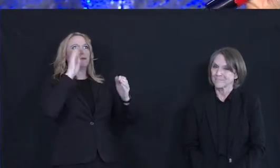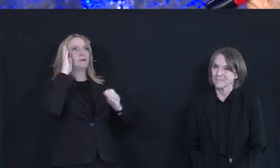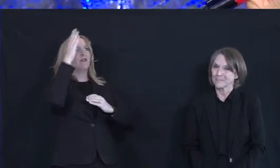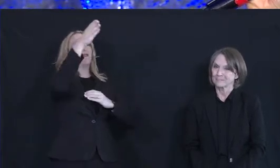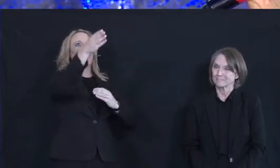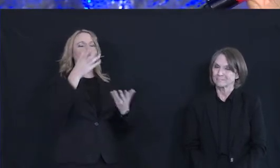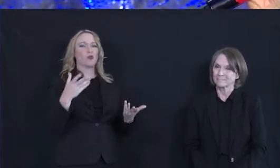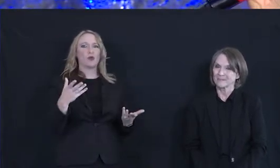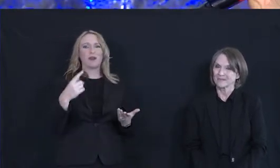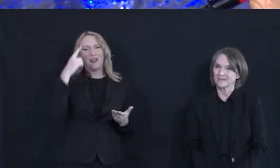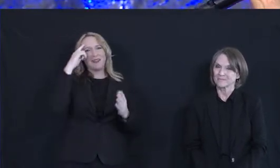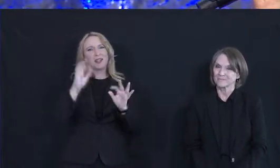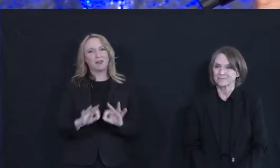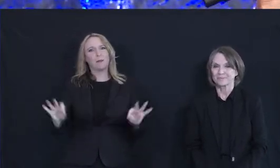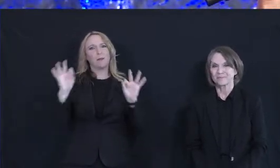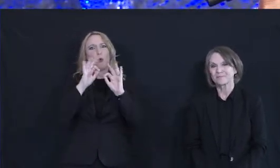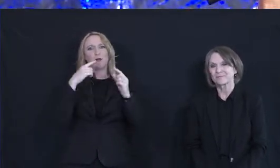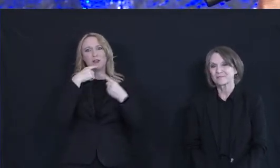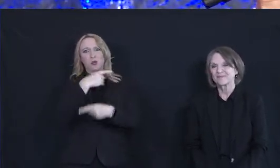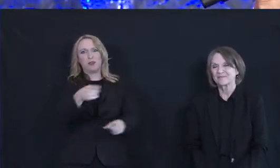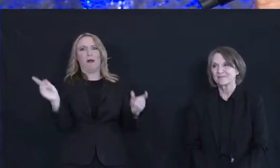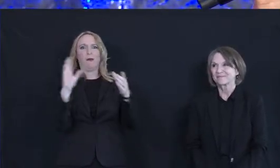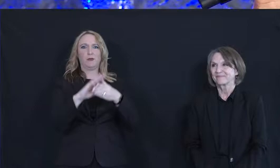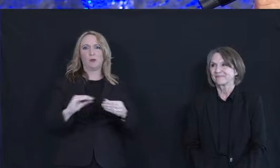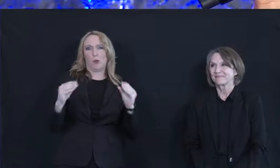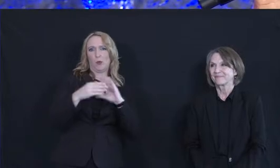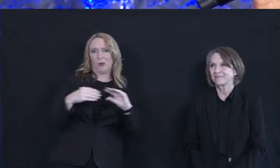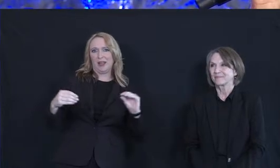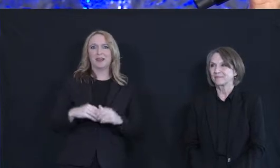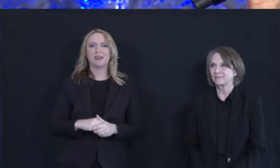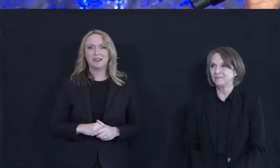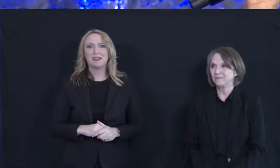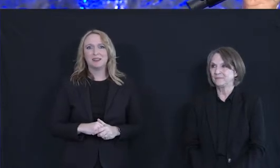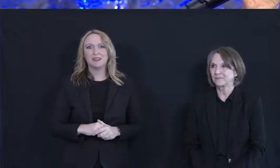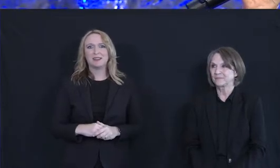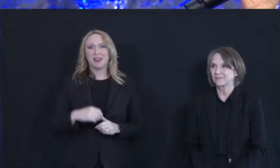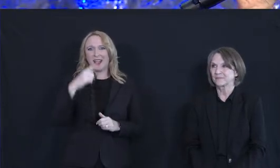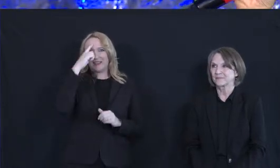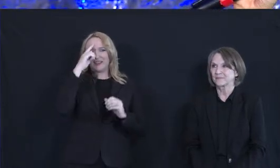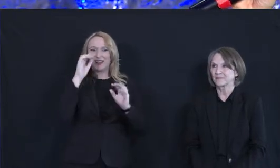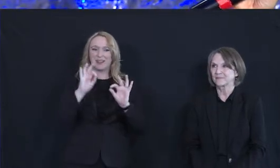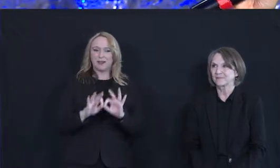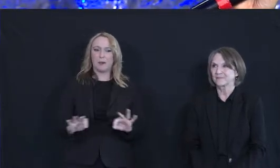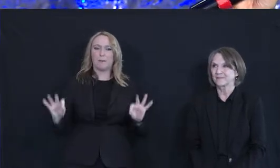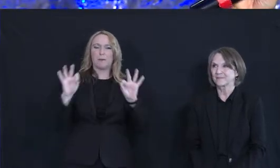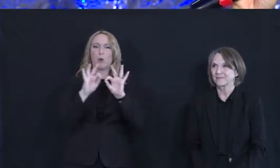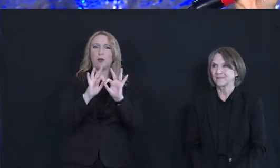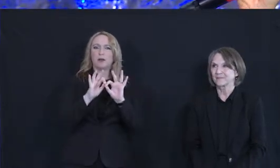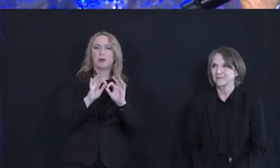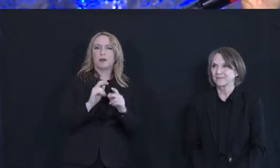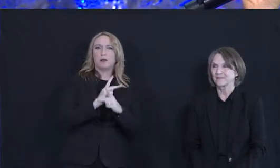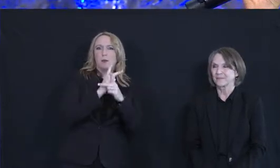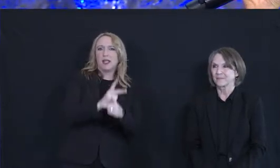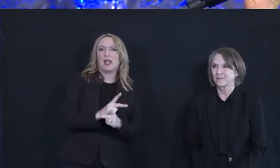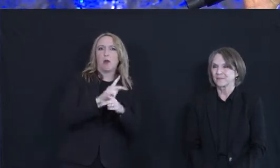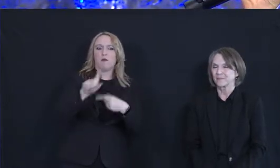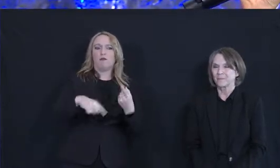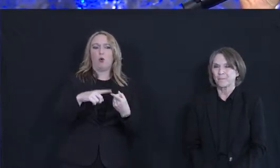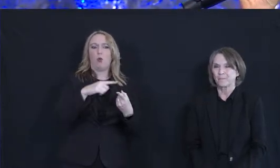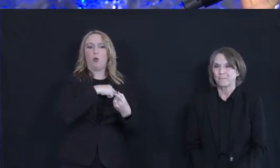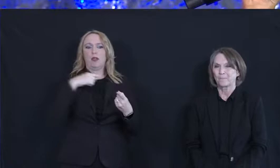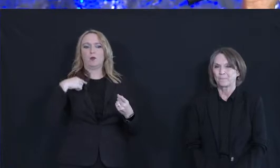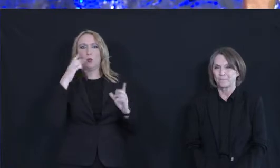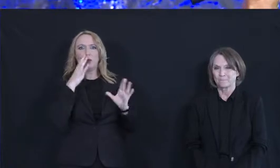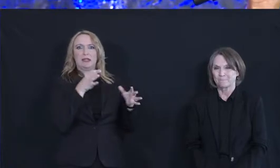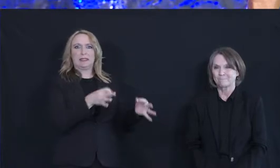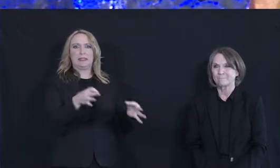continuing to tell that story and that message and and I think it's okay also to be more selective on who we want to be here in terms of business and